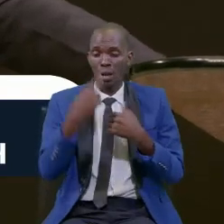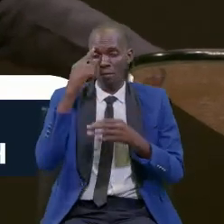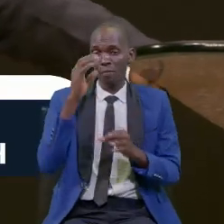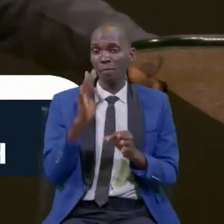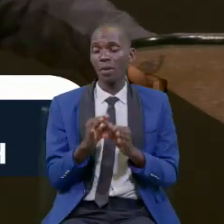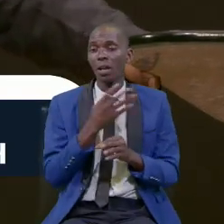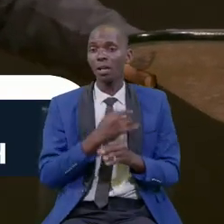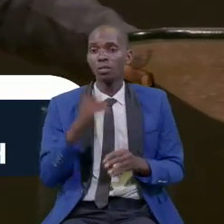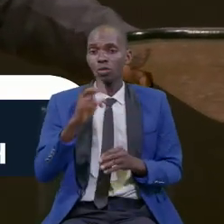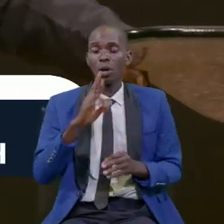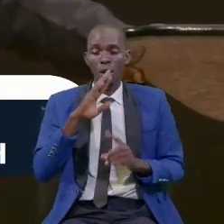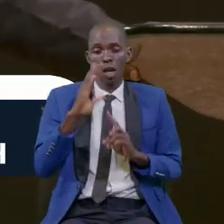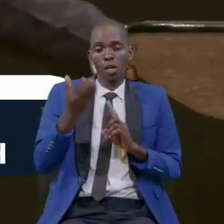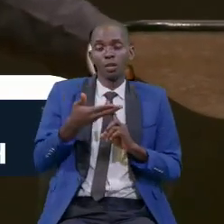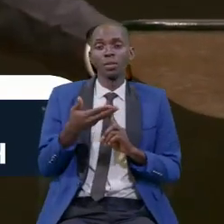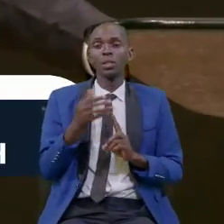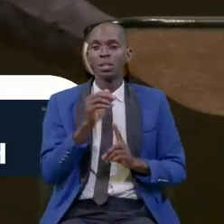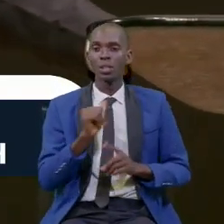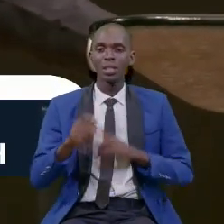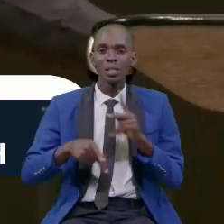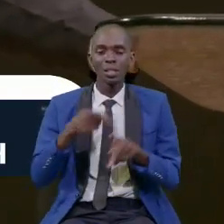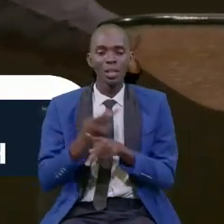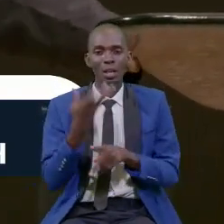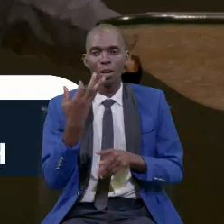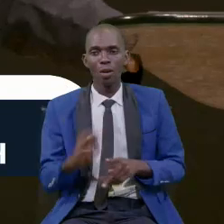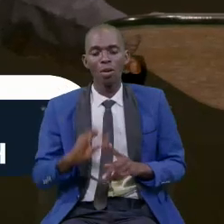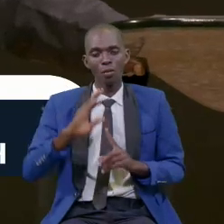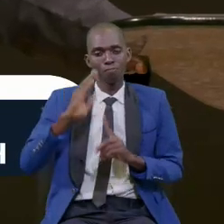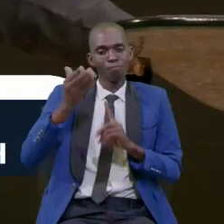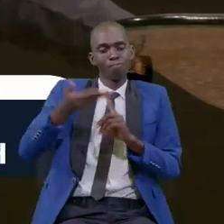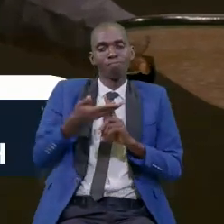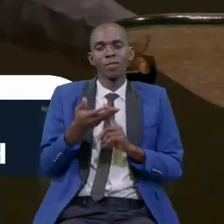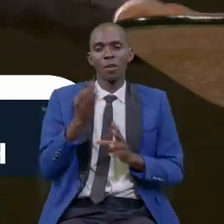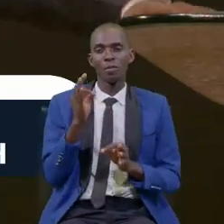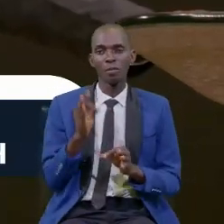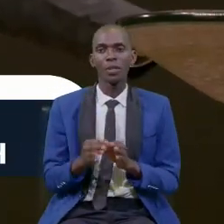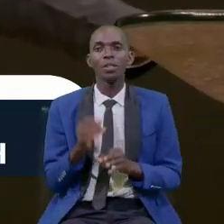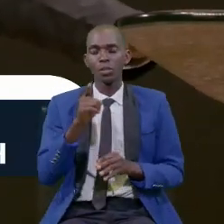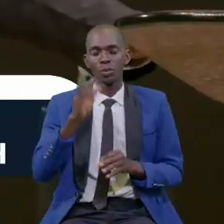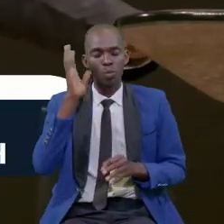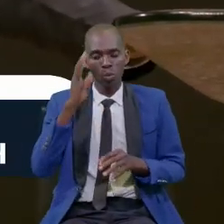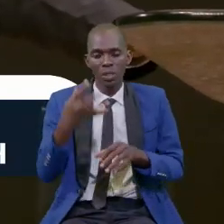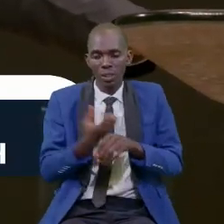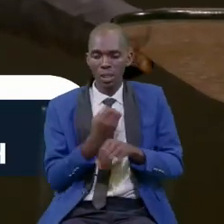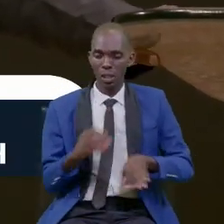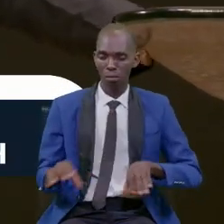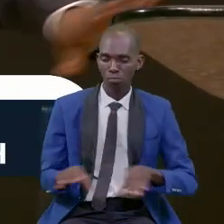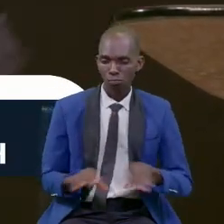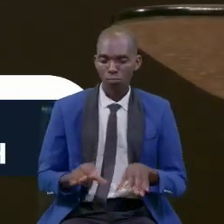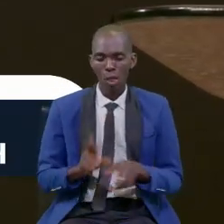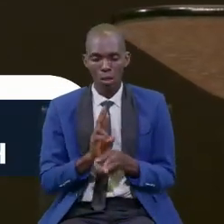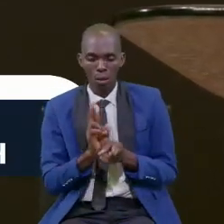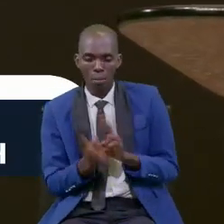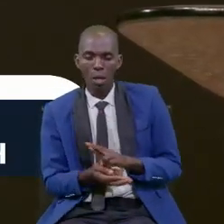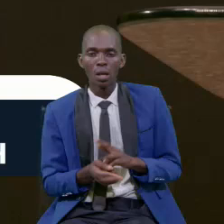a kind of persuaded faith, or you are persuaded in faith, you take action, you repent, you turn